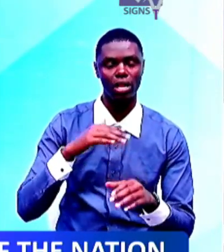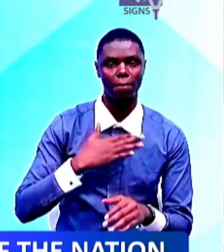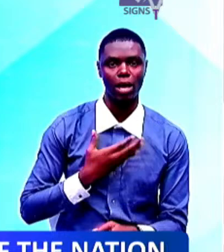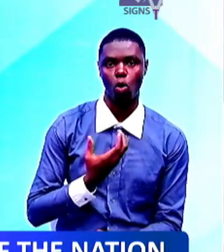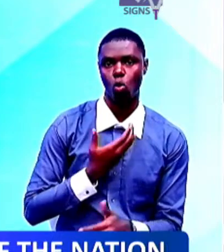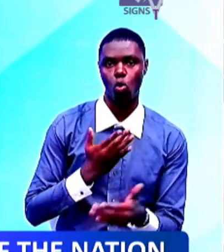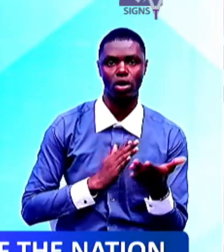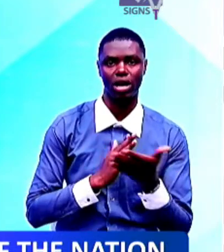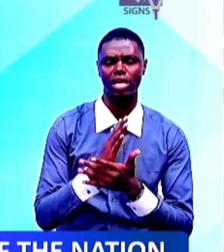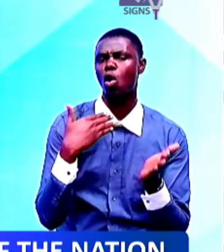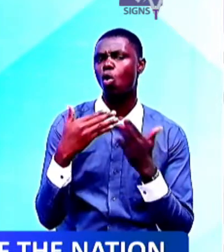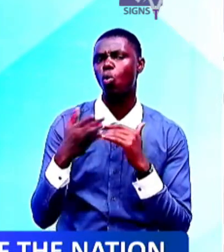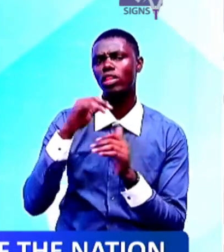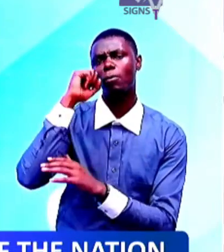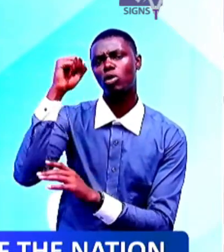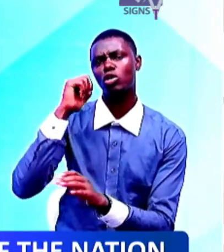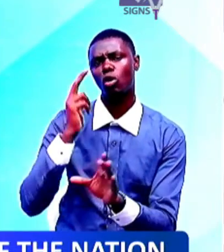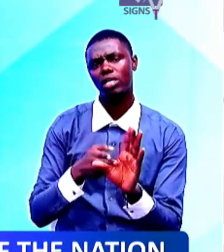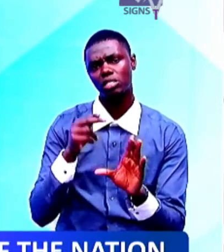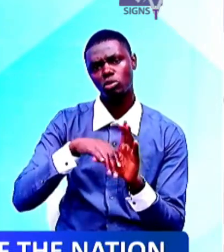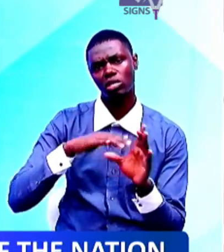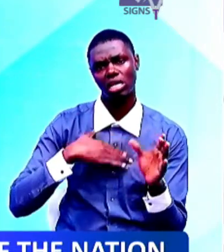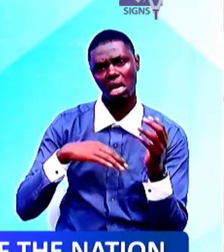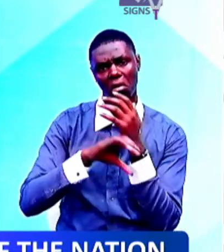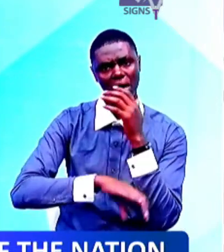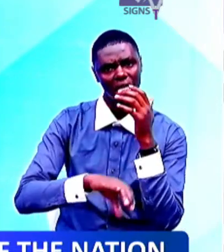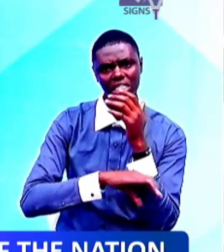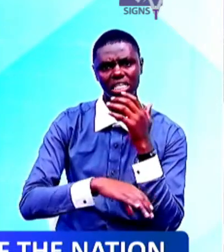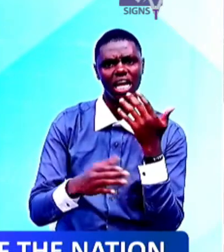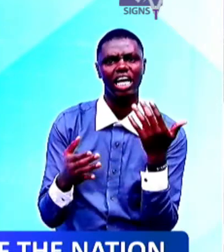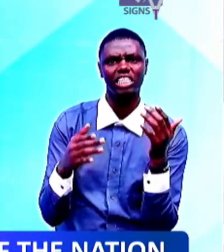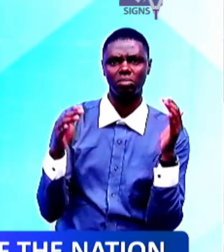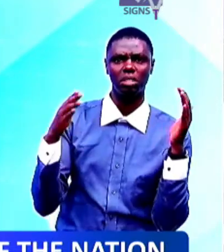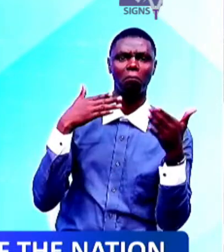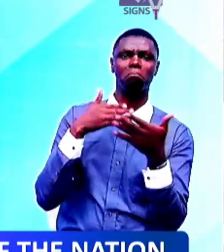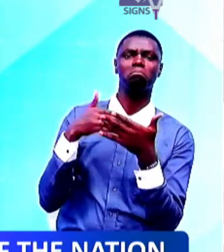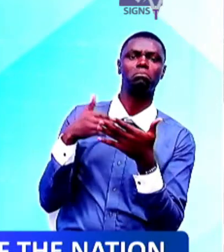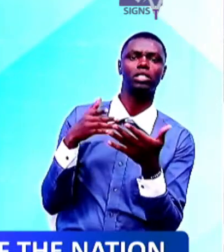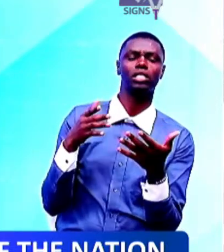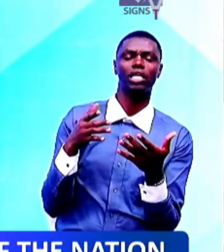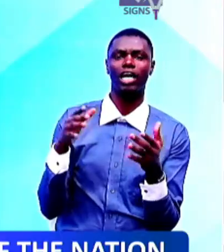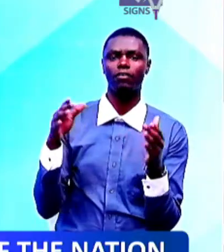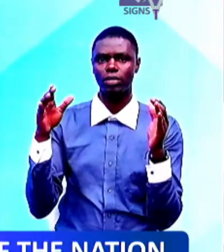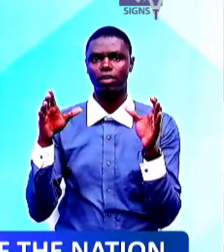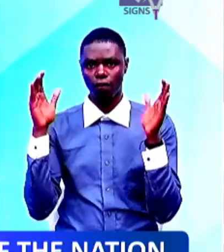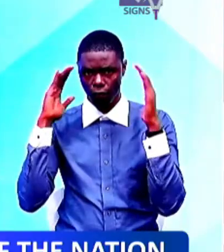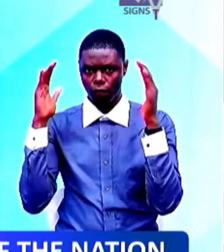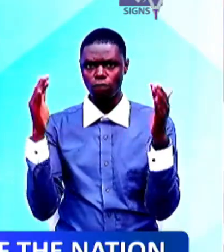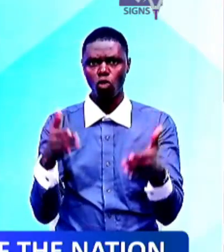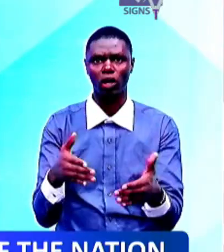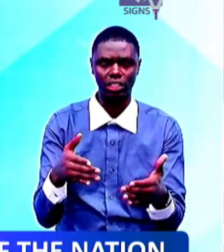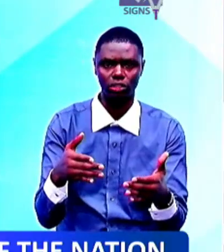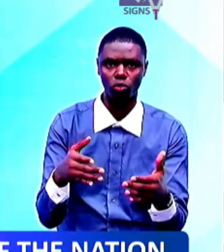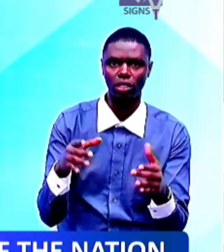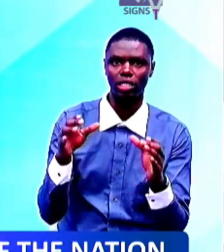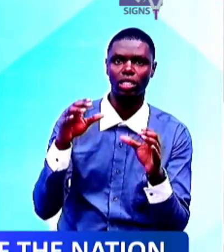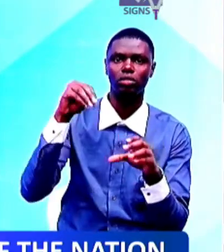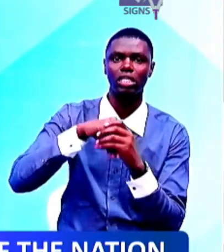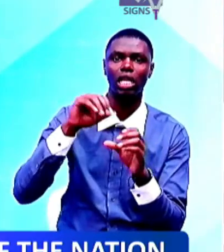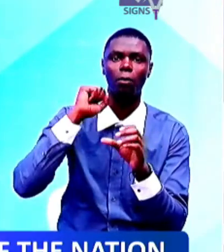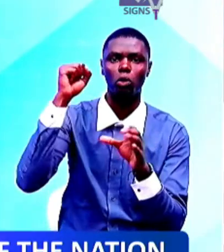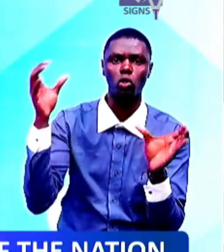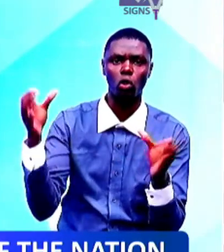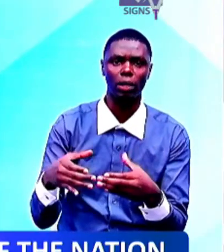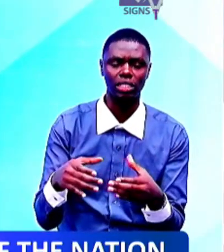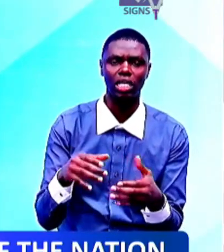the political participation in our country has been dimmed down for you to be a part of a political party, and that I do not disagree, but that does not mean